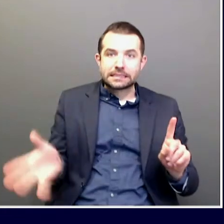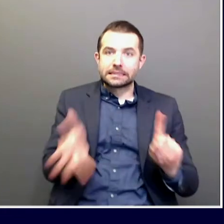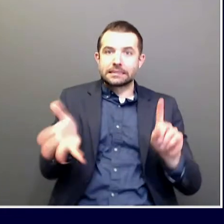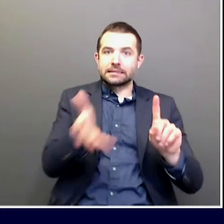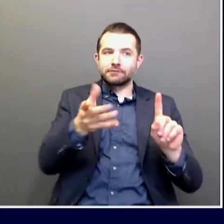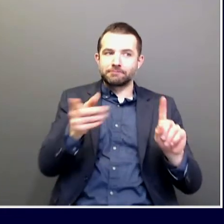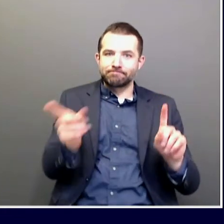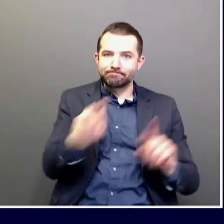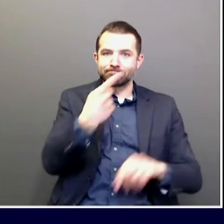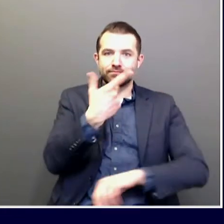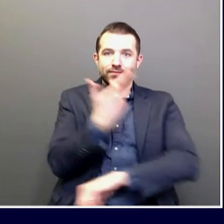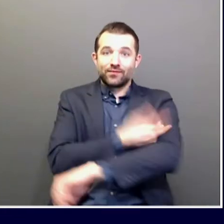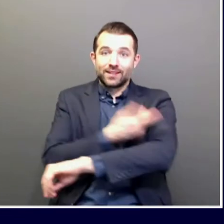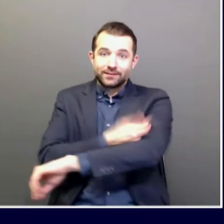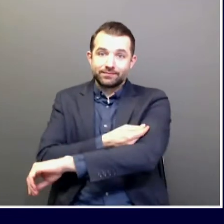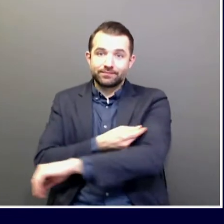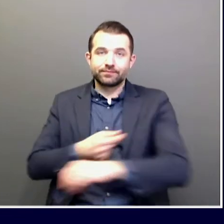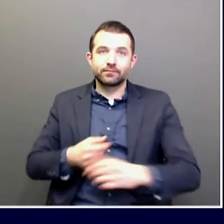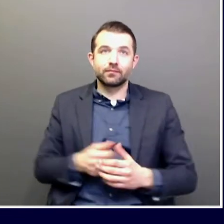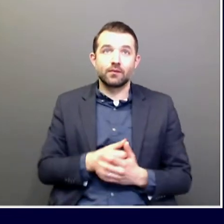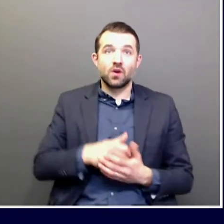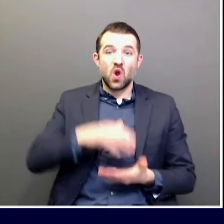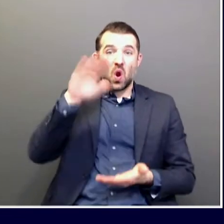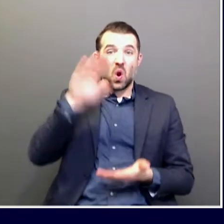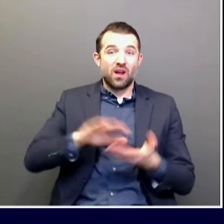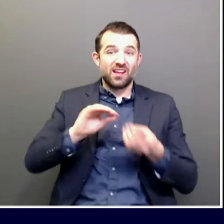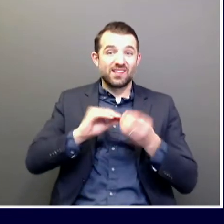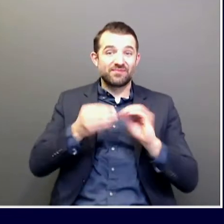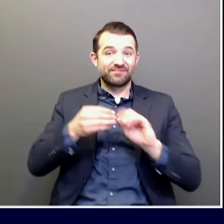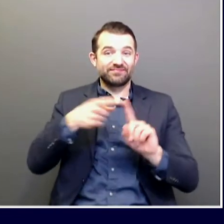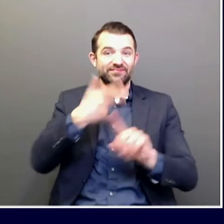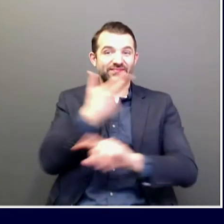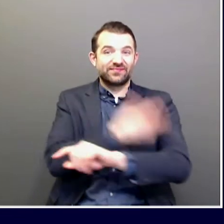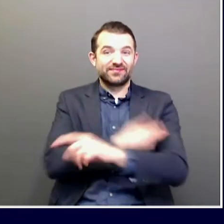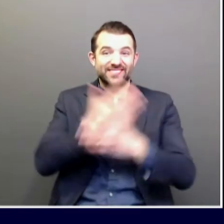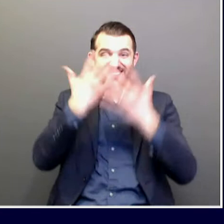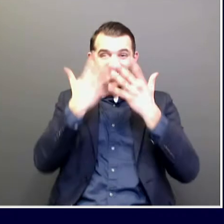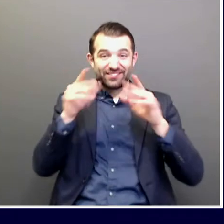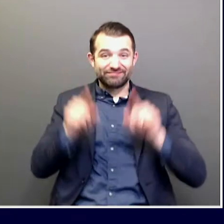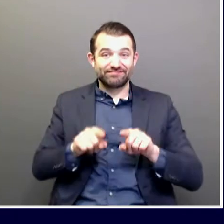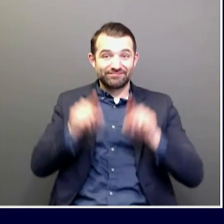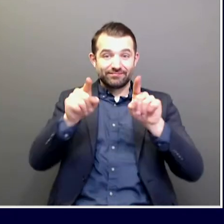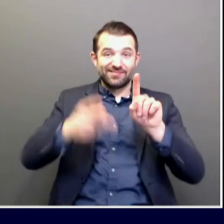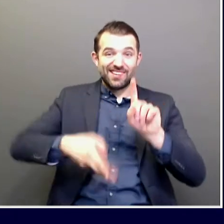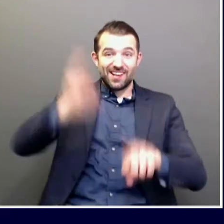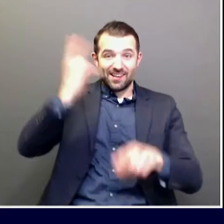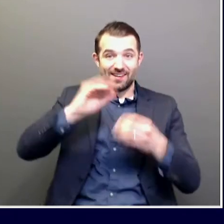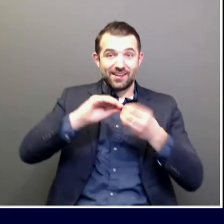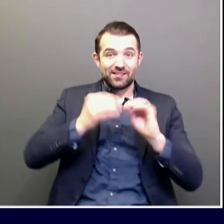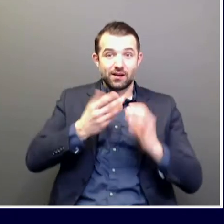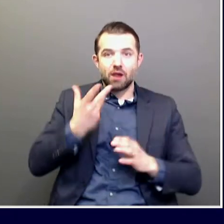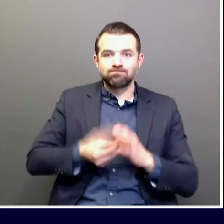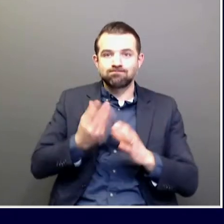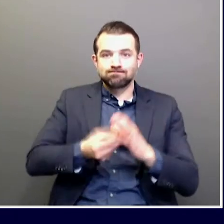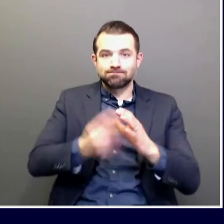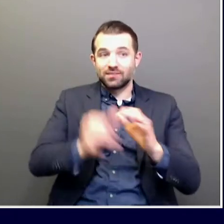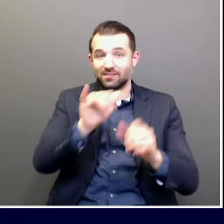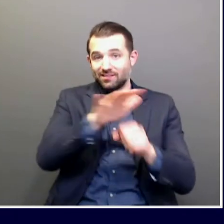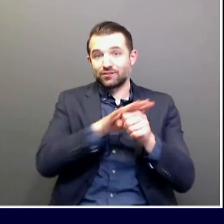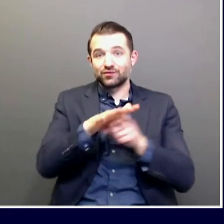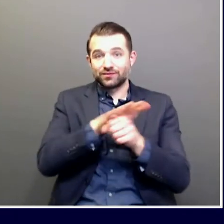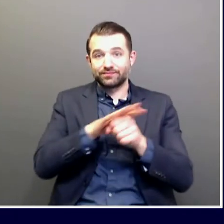issues of masking in schools, just because so many other states, including just now Massachusetts, are planning on